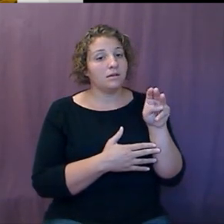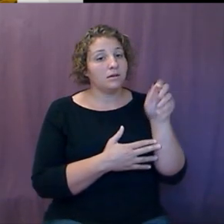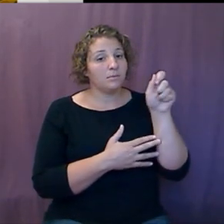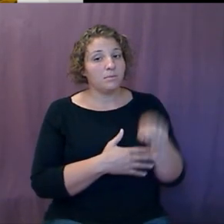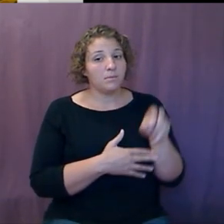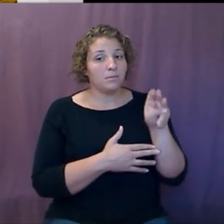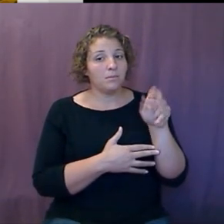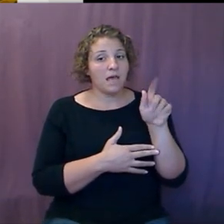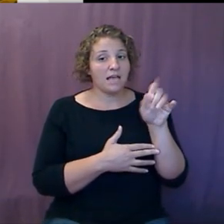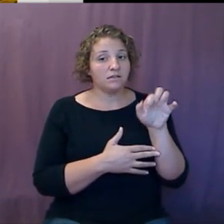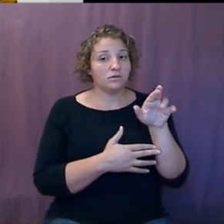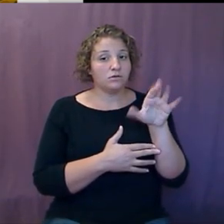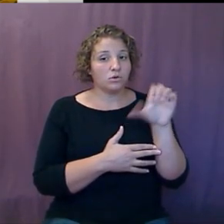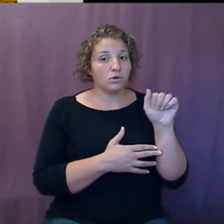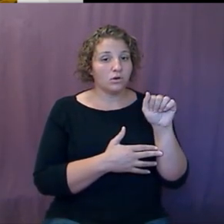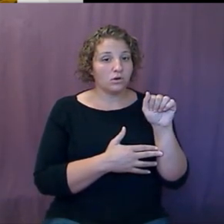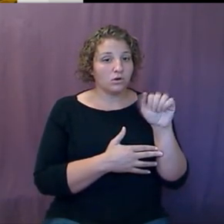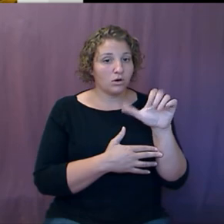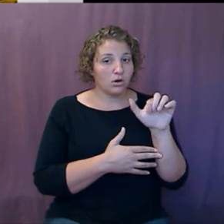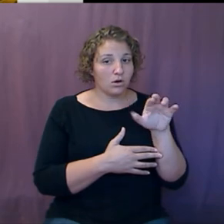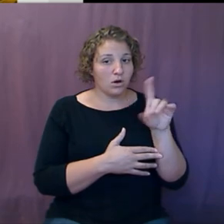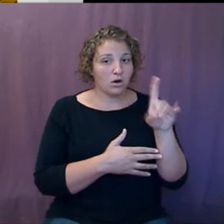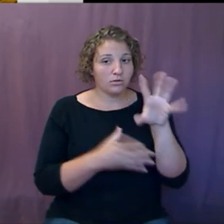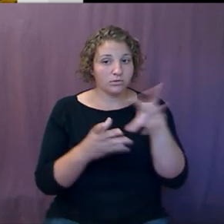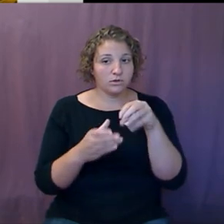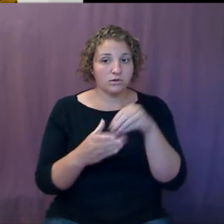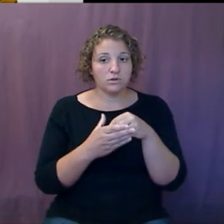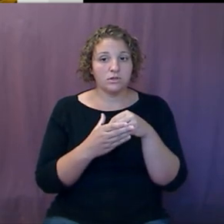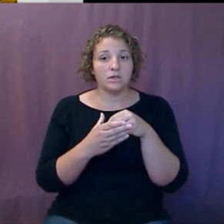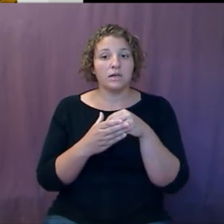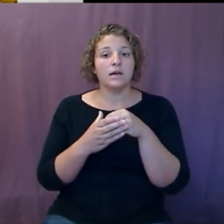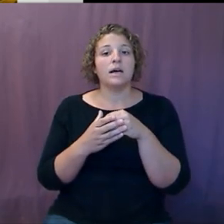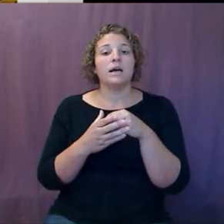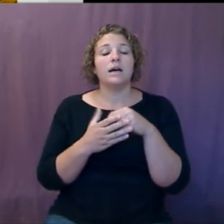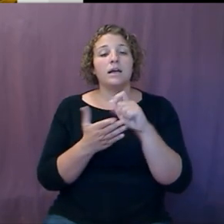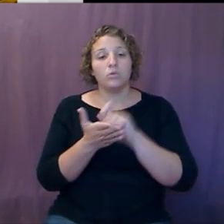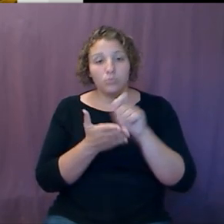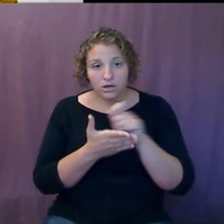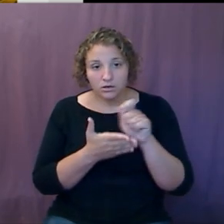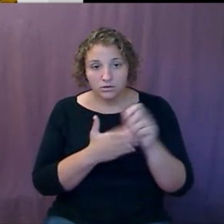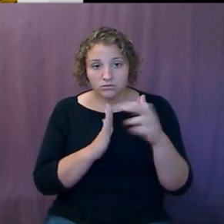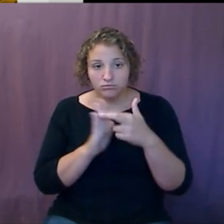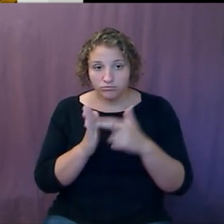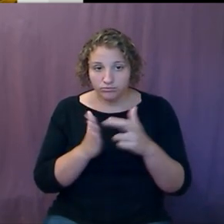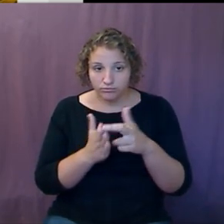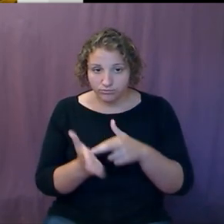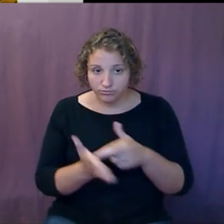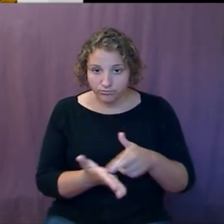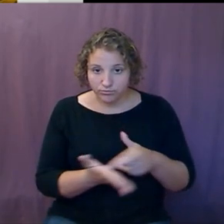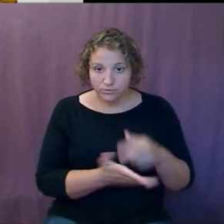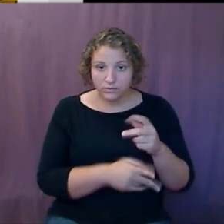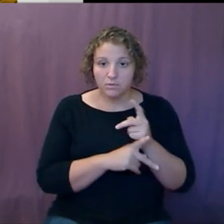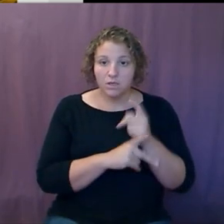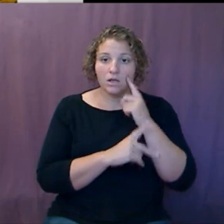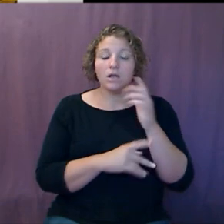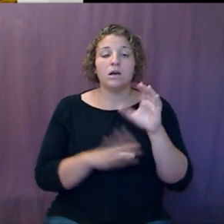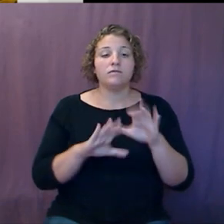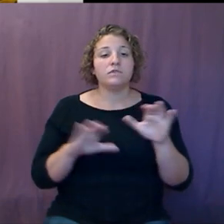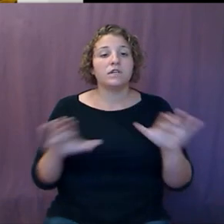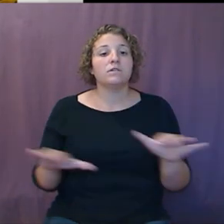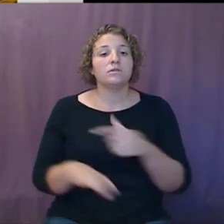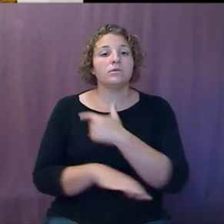centralized record keeping of childhood immunization also describes itself as a leader toward a world